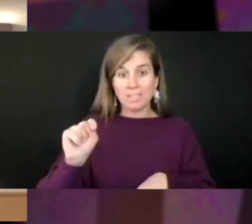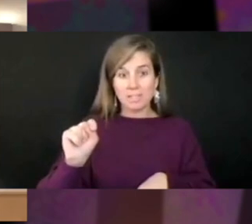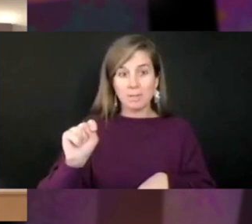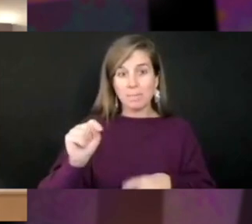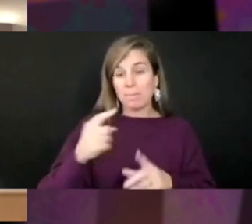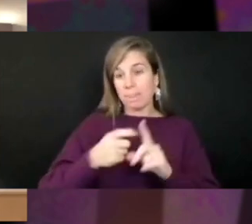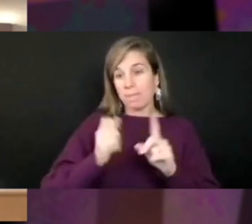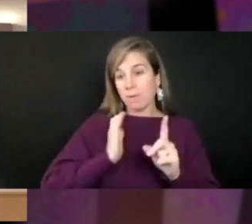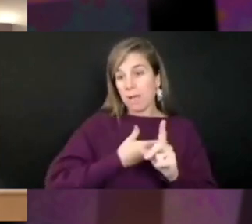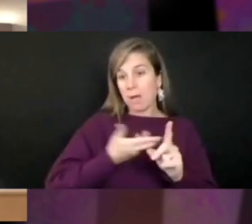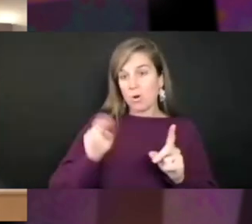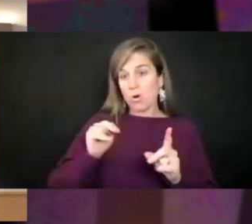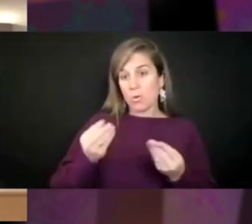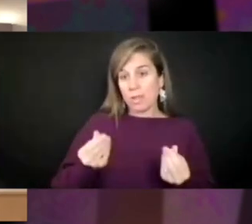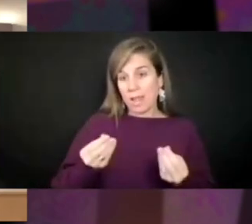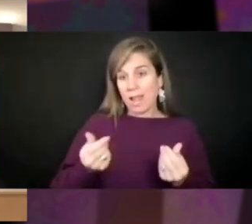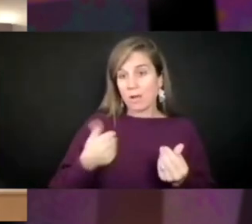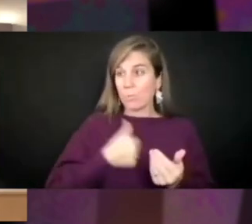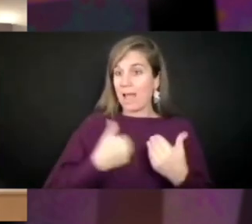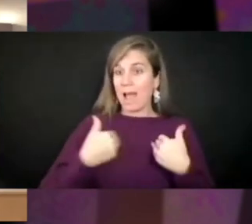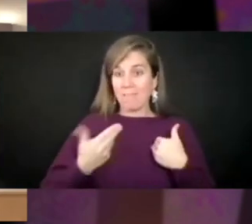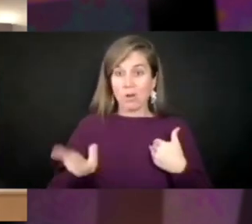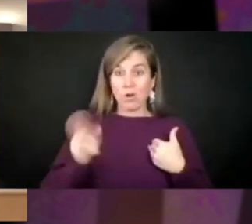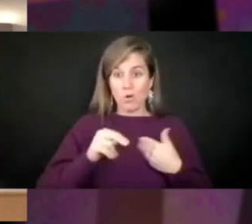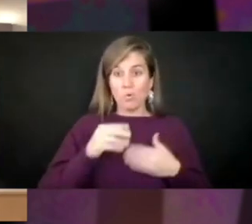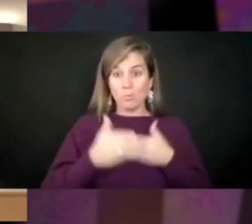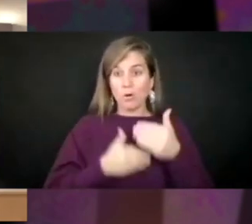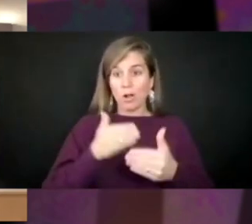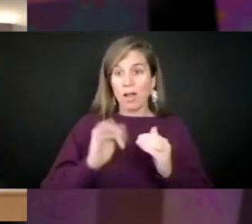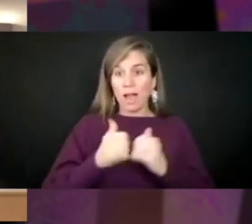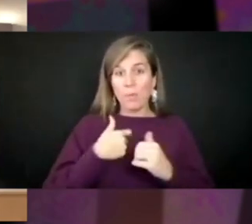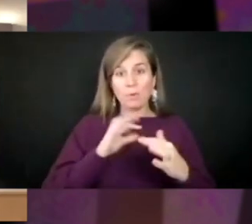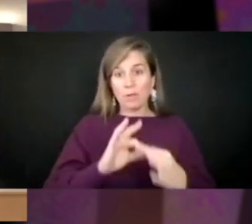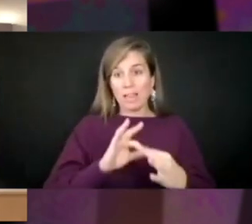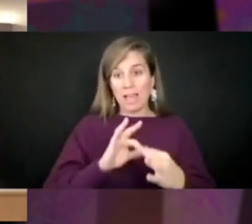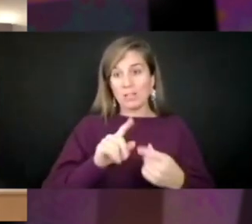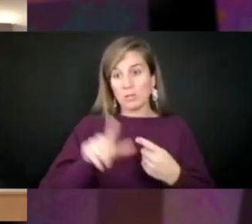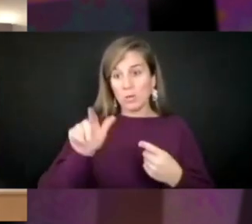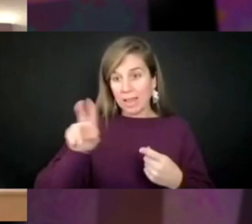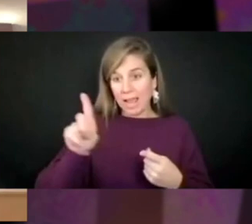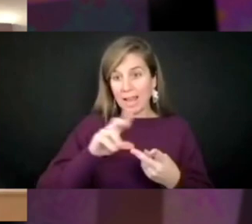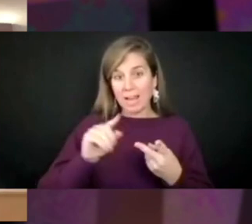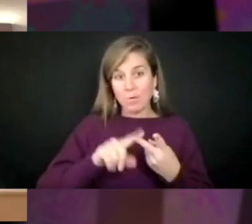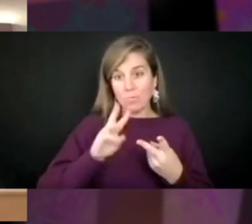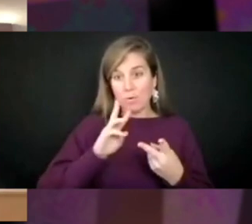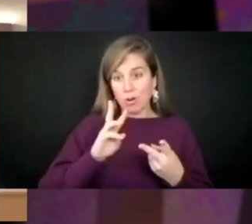from in our own land, we have our own protocol of how we relate to land and water.